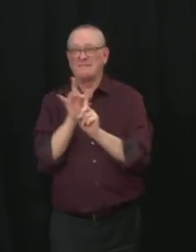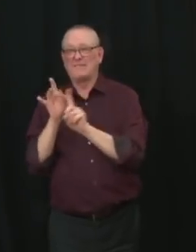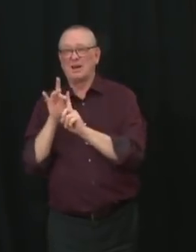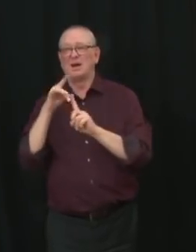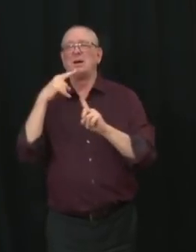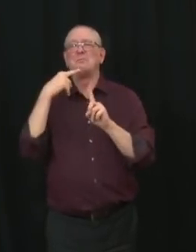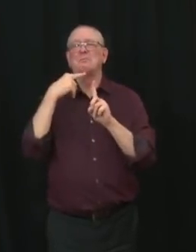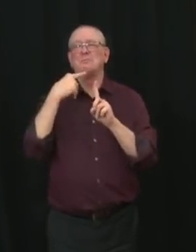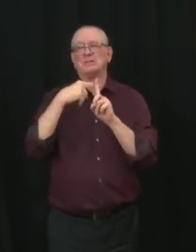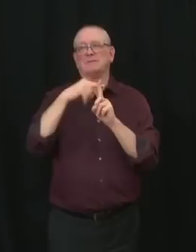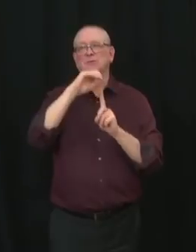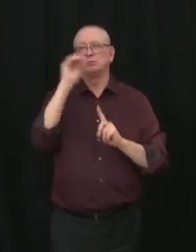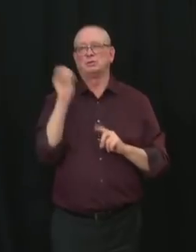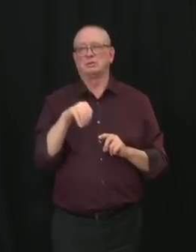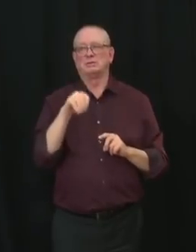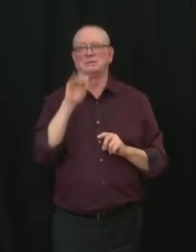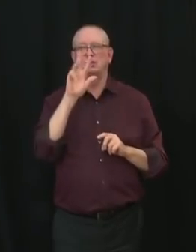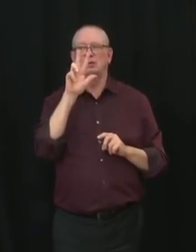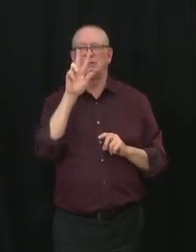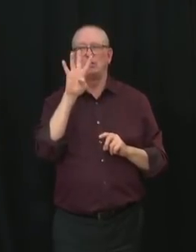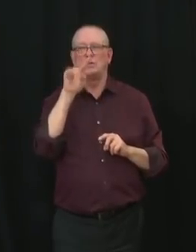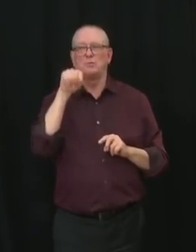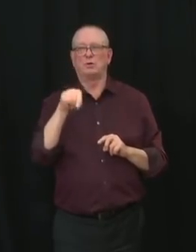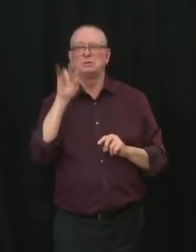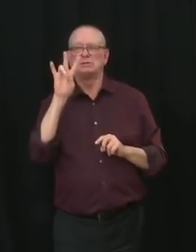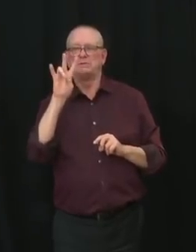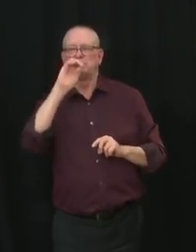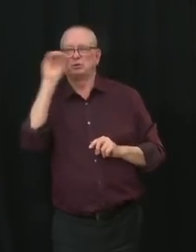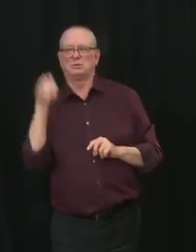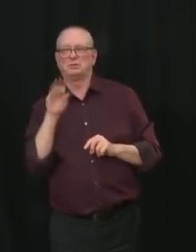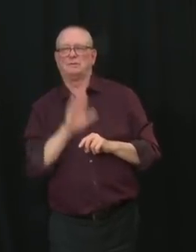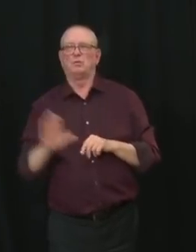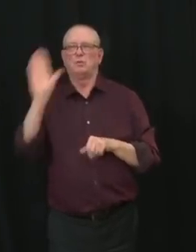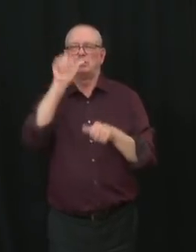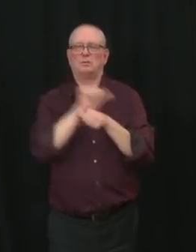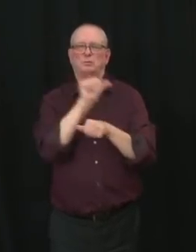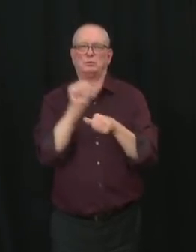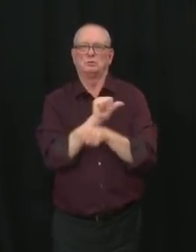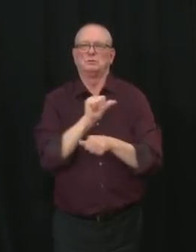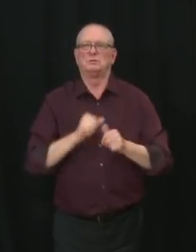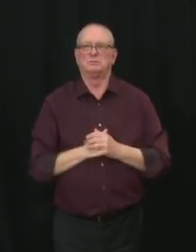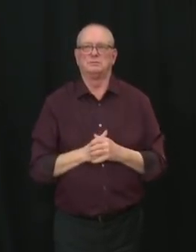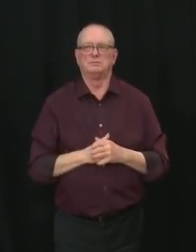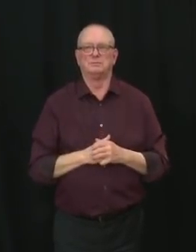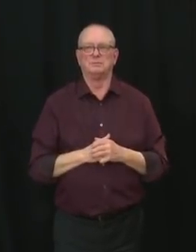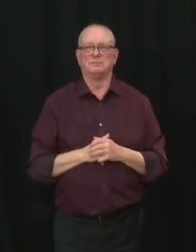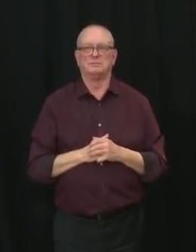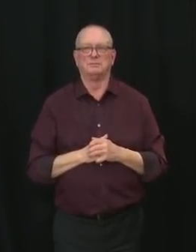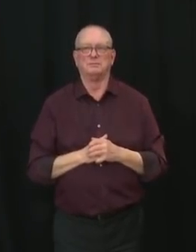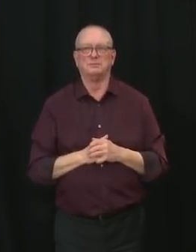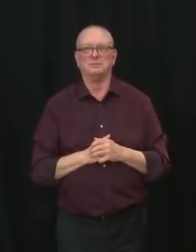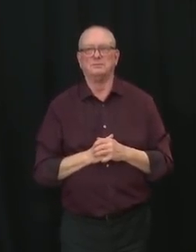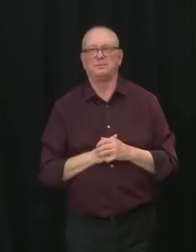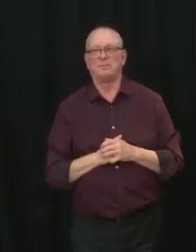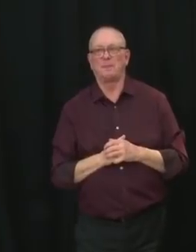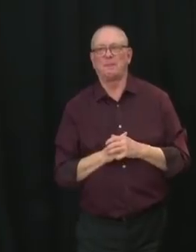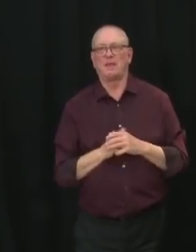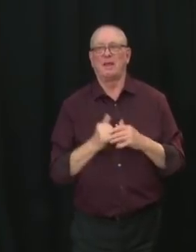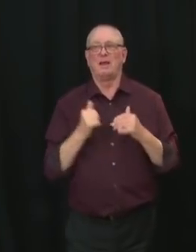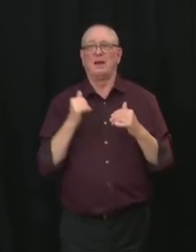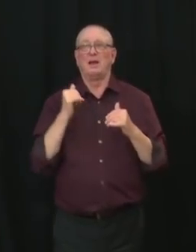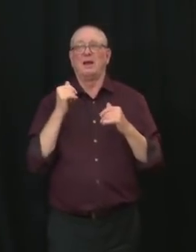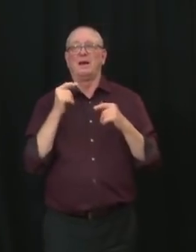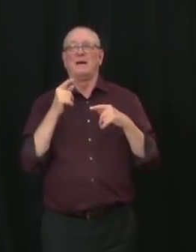you know, due to the rapid rise of the Omicron variant, we adjusted PCR testing eligibility a few weeks ago to ensure those